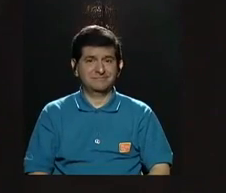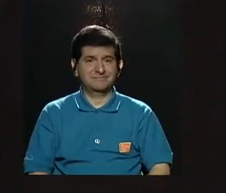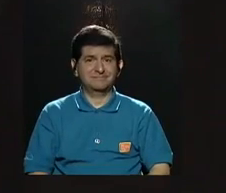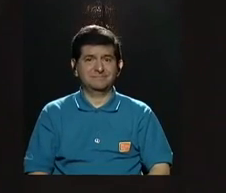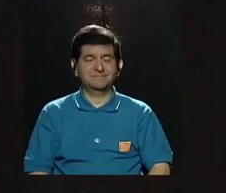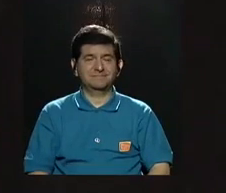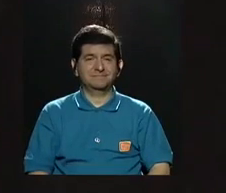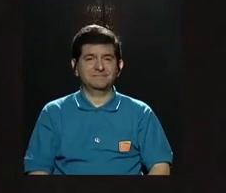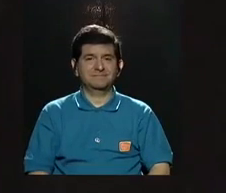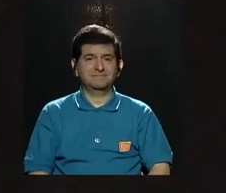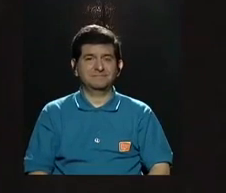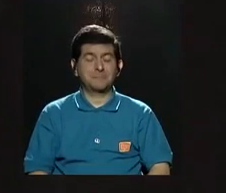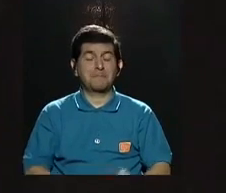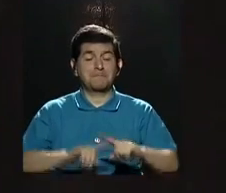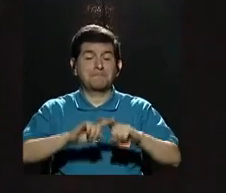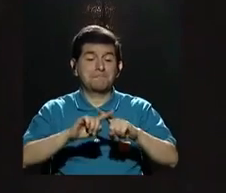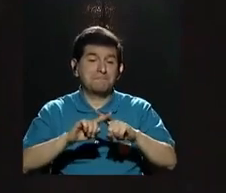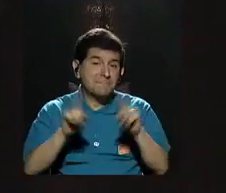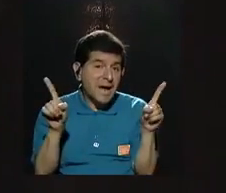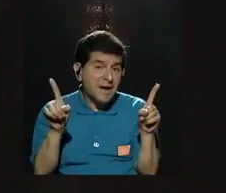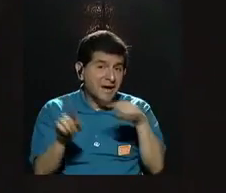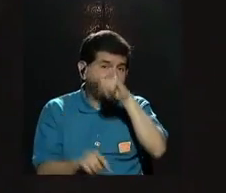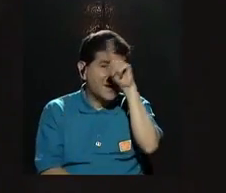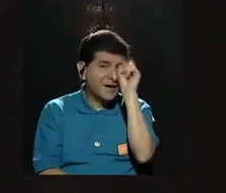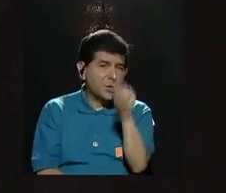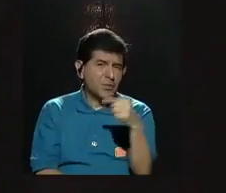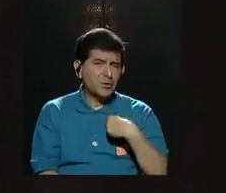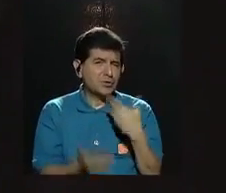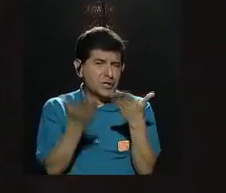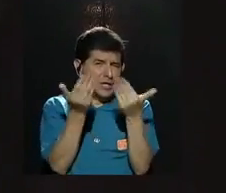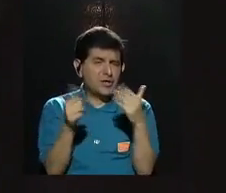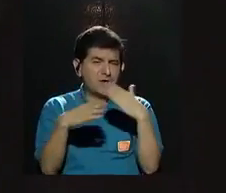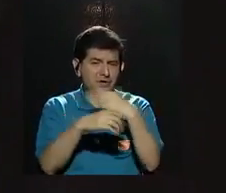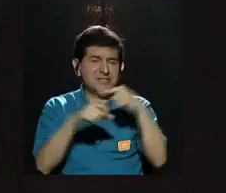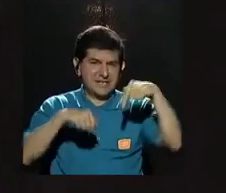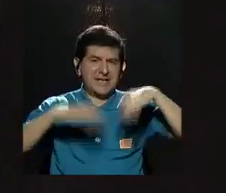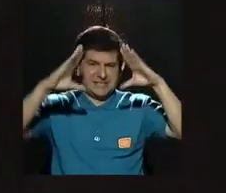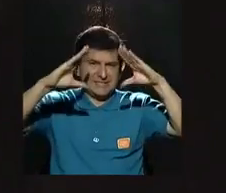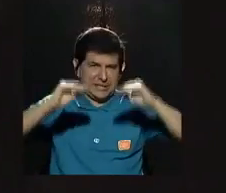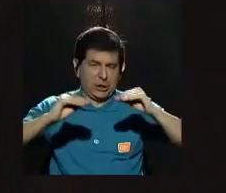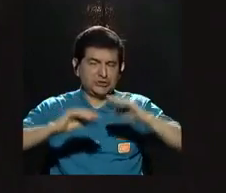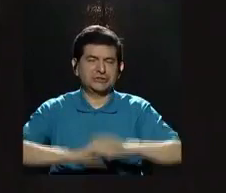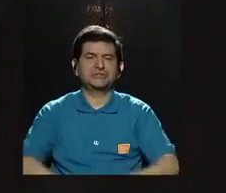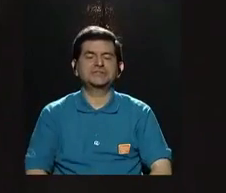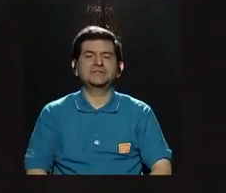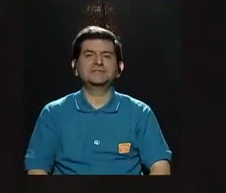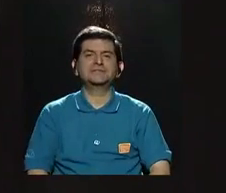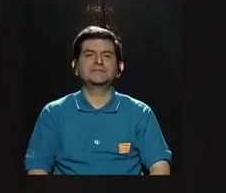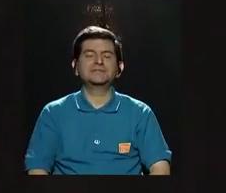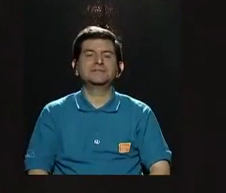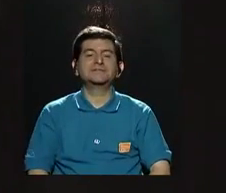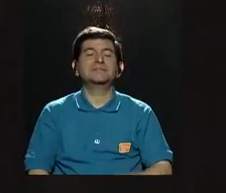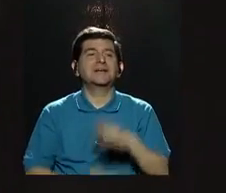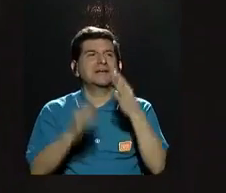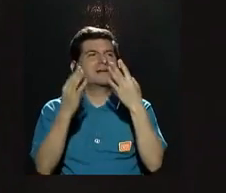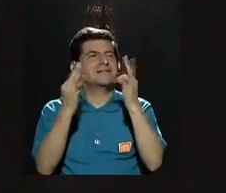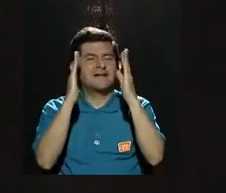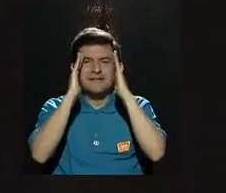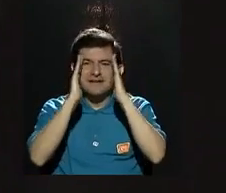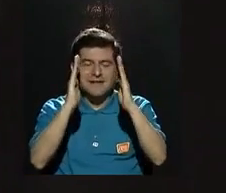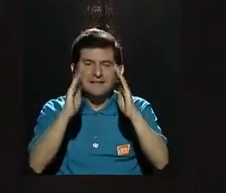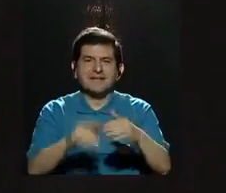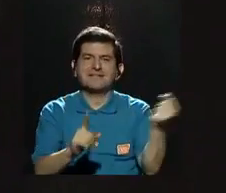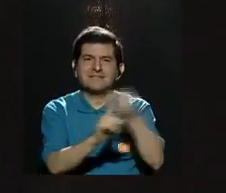But the question I'd like to pose this evening is why we treat gun violence as